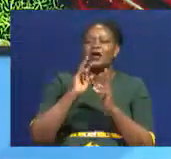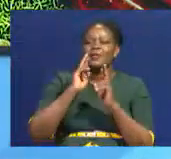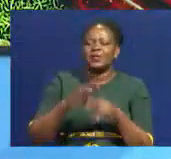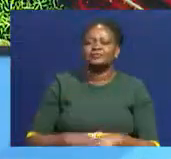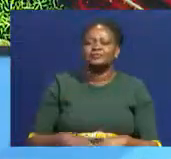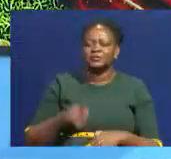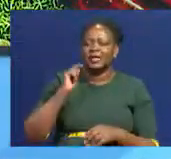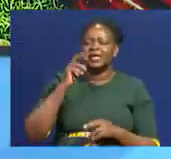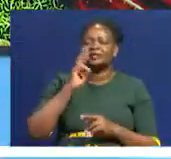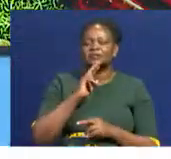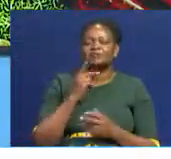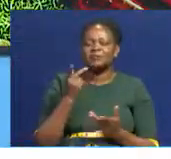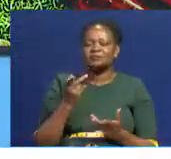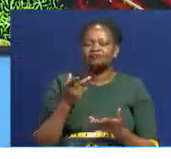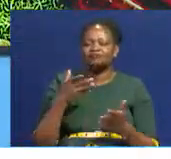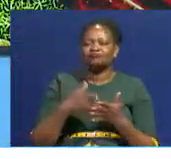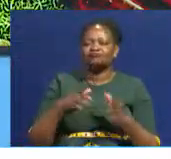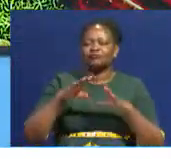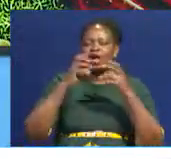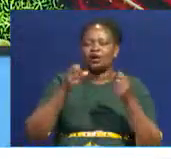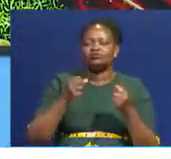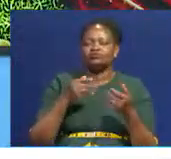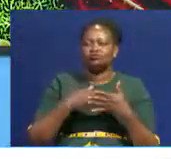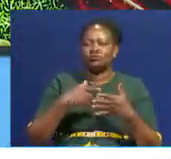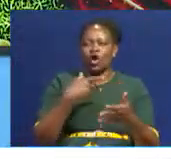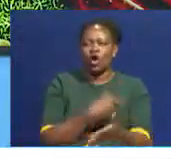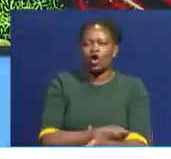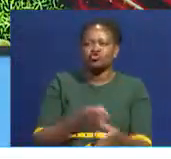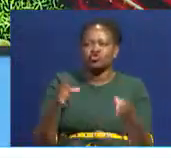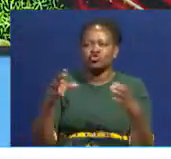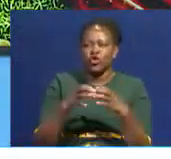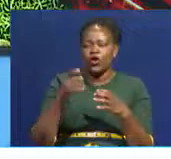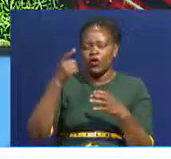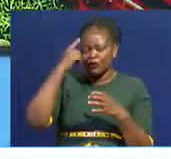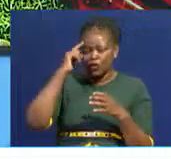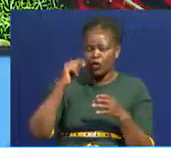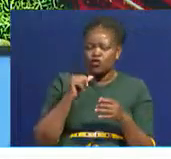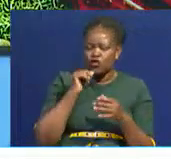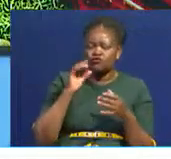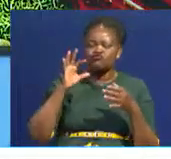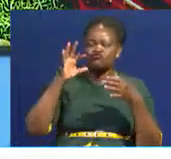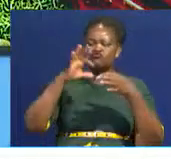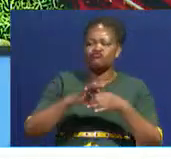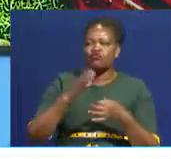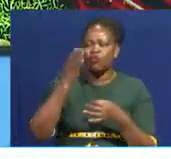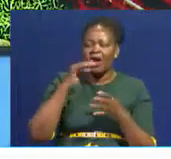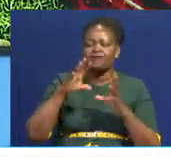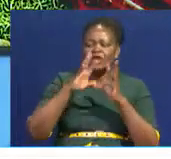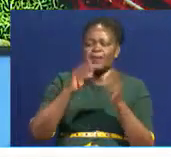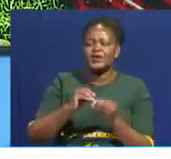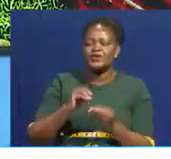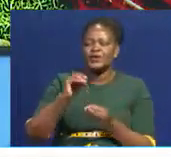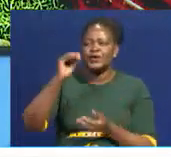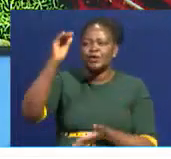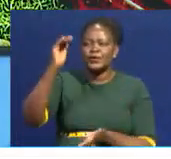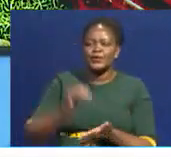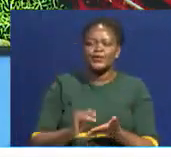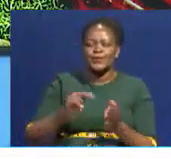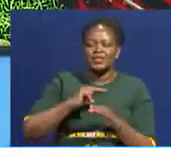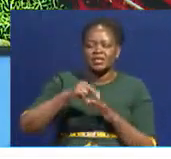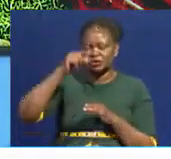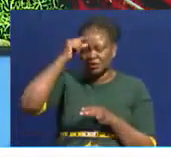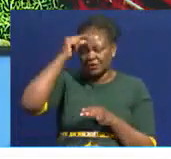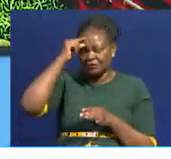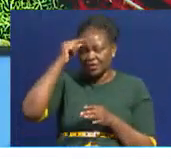Kenya risks being sanctioned by the World Anti-Doping Agency for non-compliance following budget cuts by the national